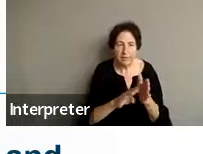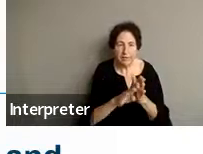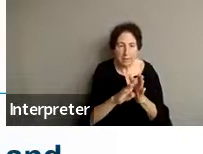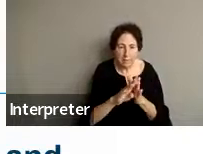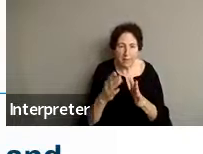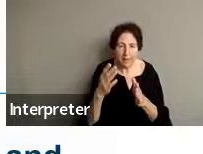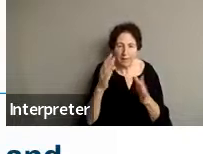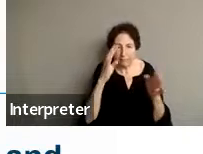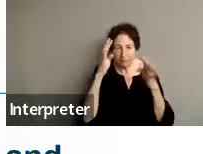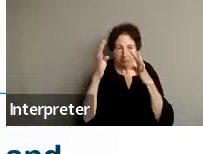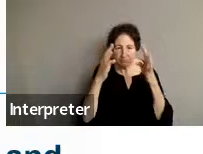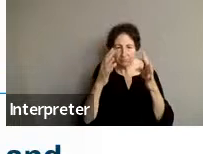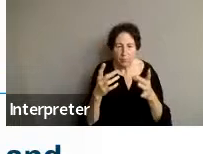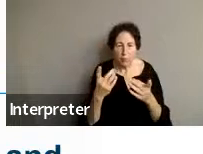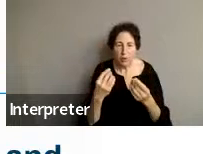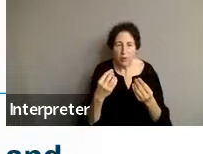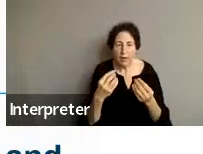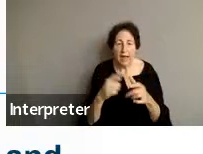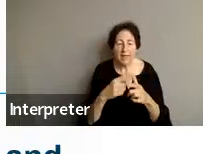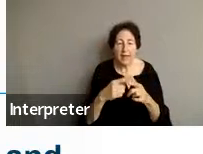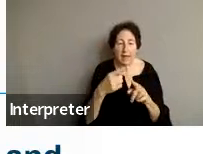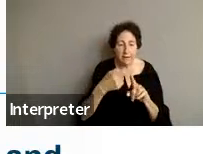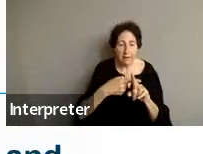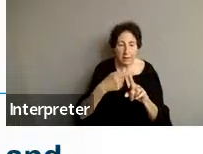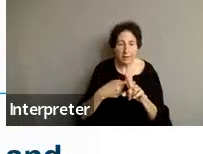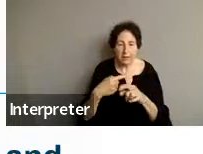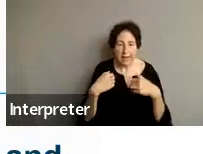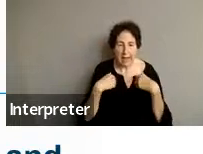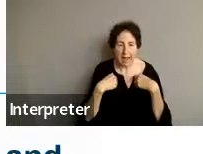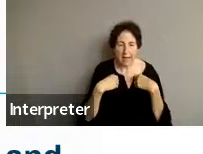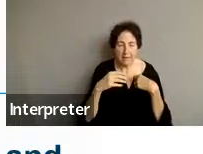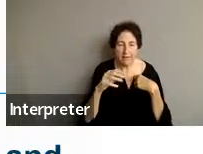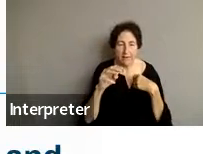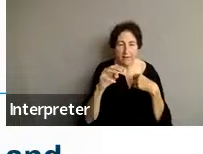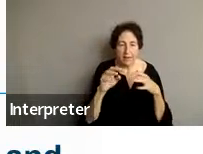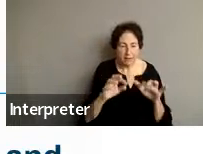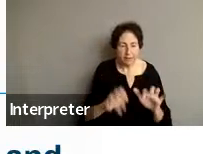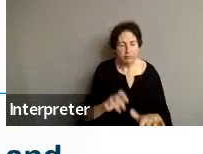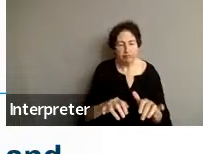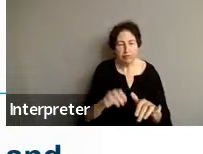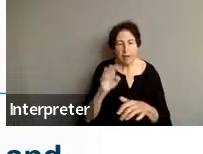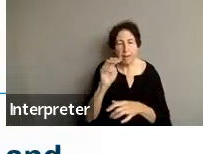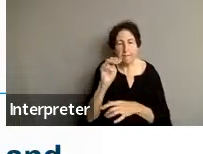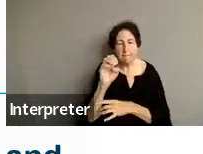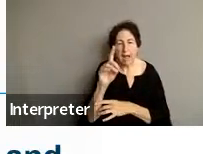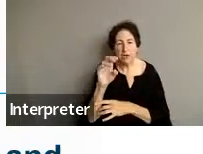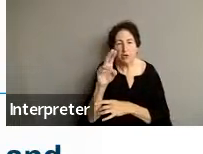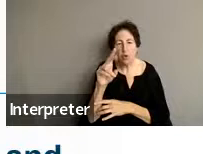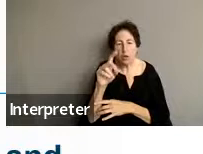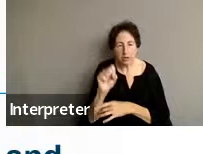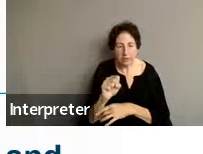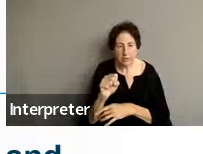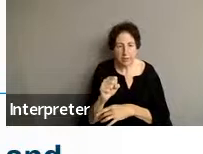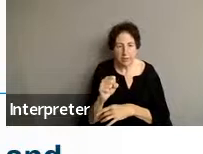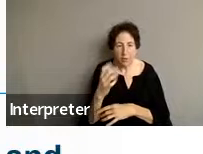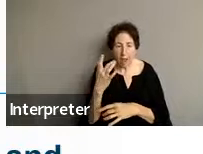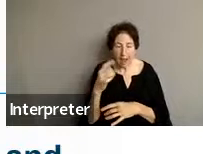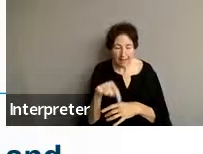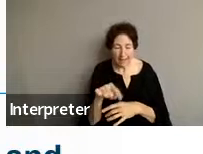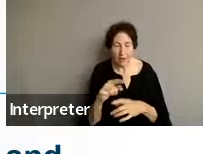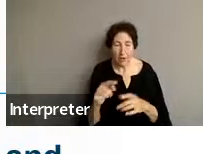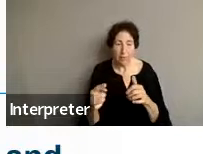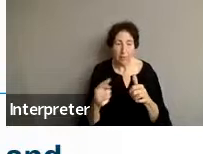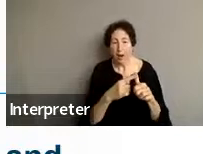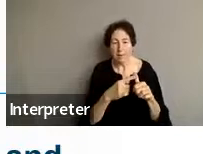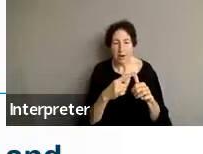And then monthly training modules, as well as they are pretty much the primary contacts for our